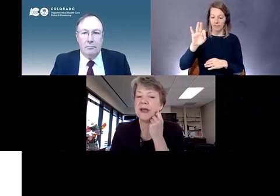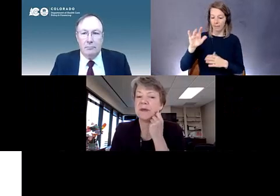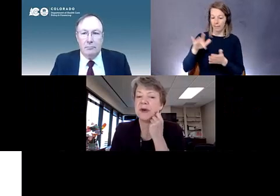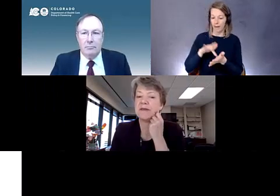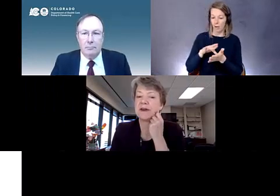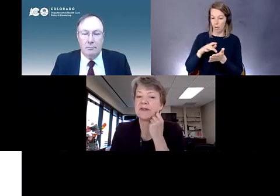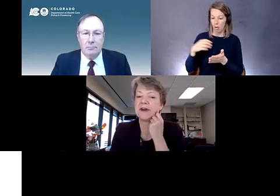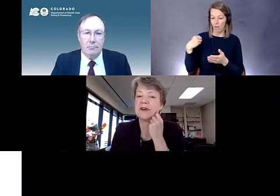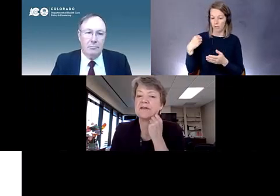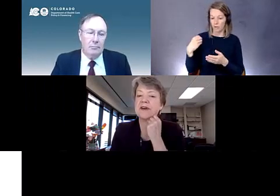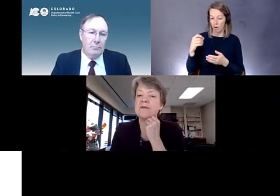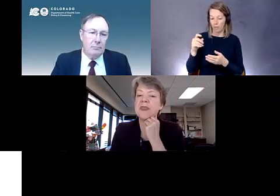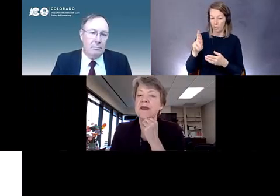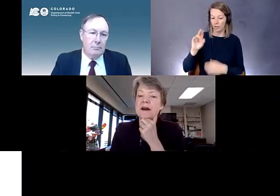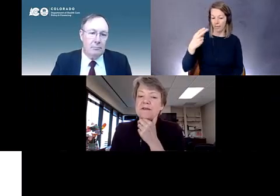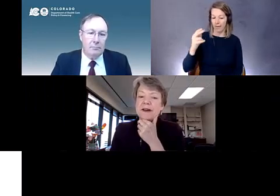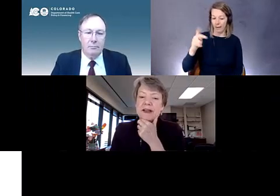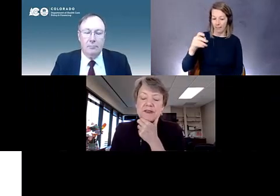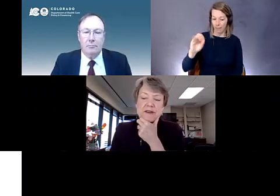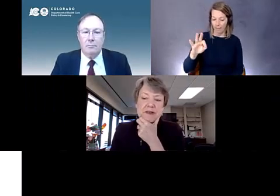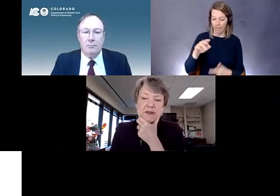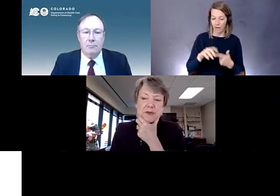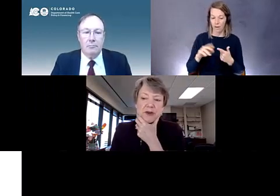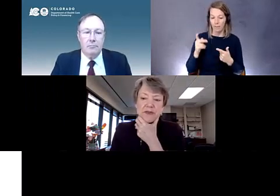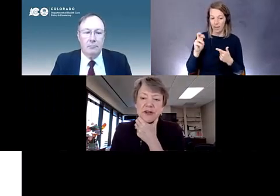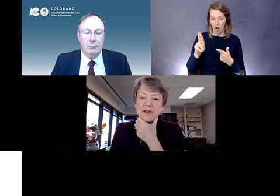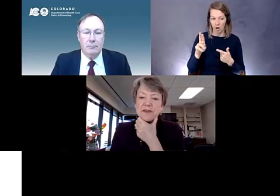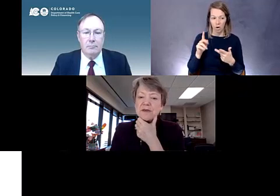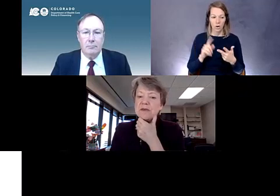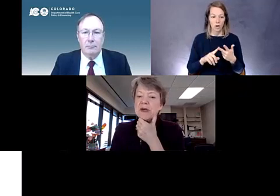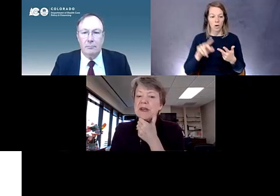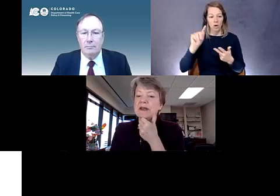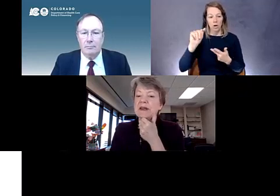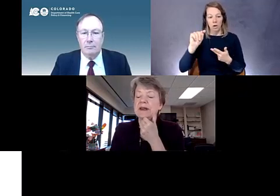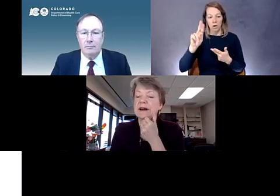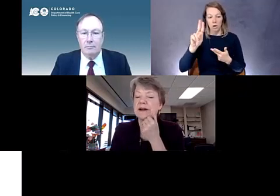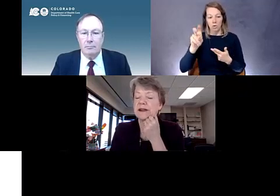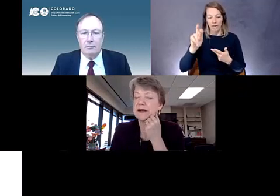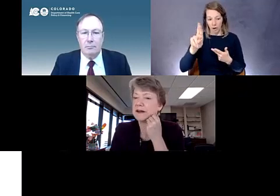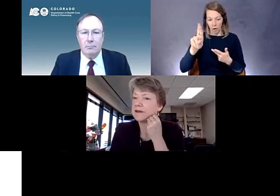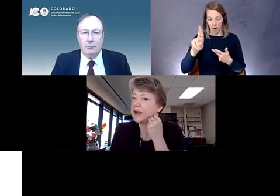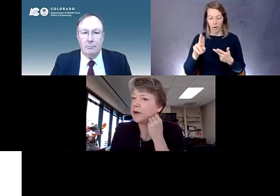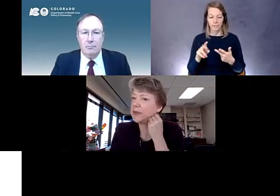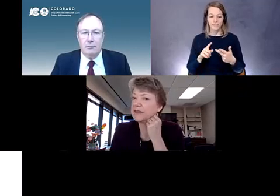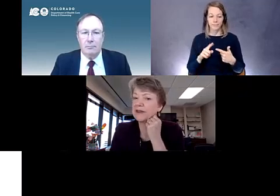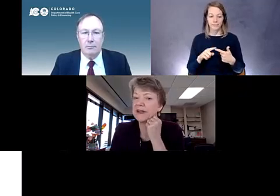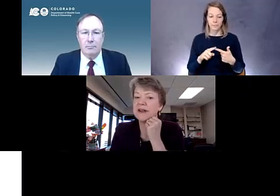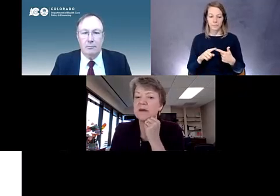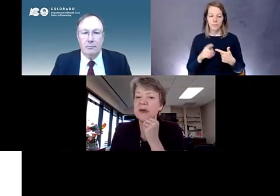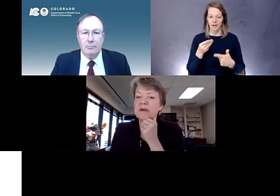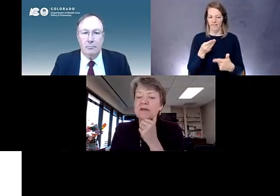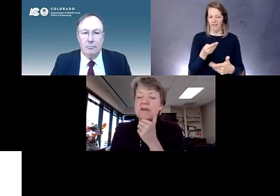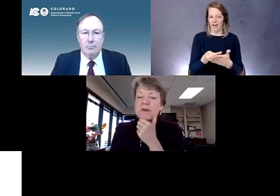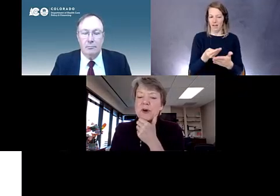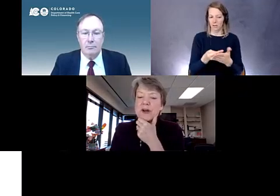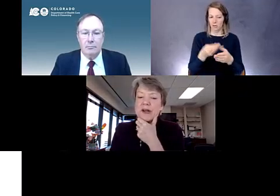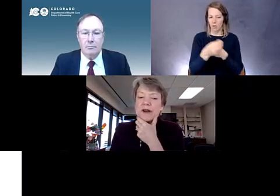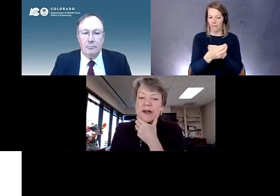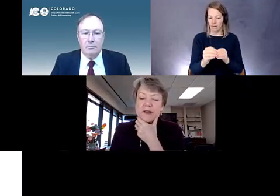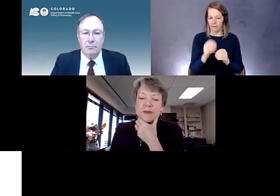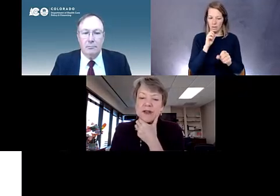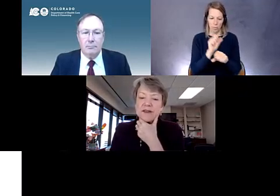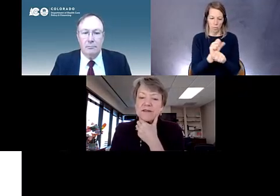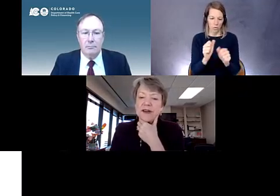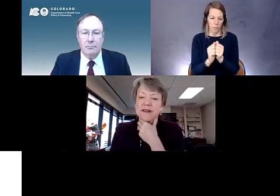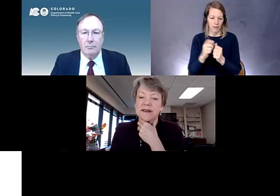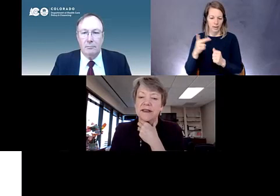from HCPF, we have Trevor from our finance office, who works very closely with Pete, helping to lead our payment reform work here